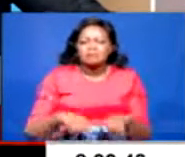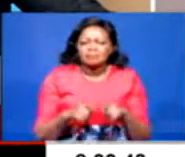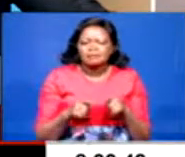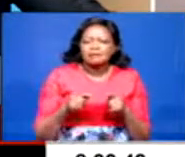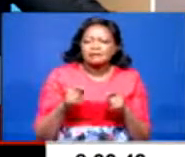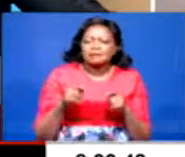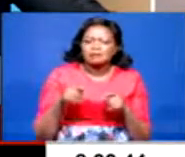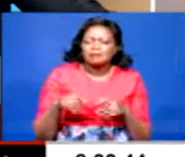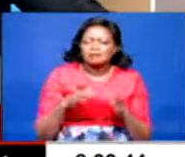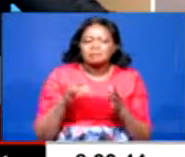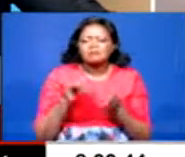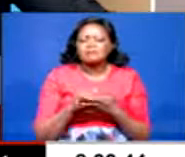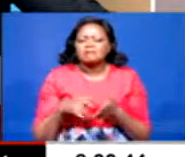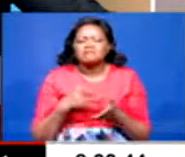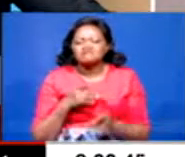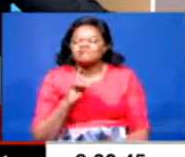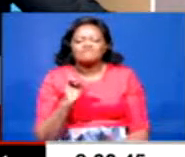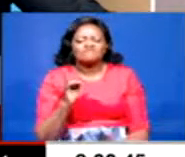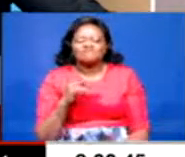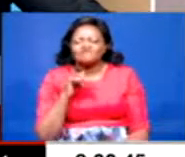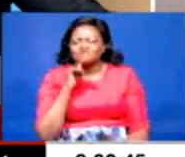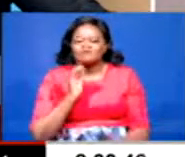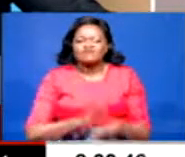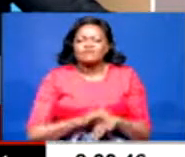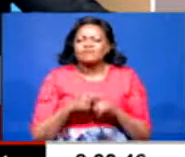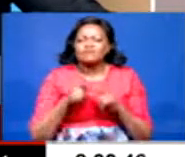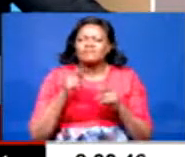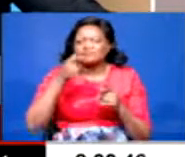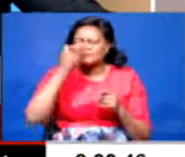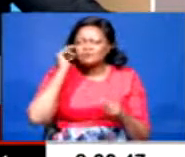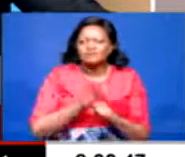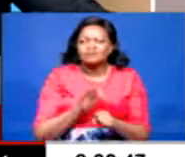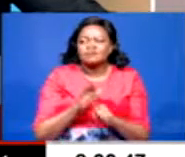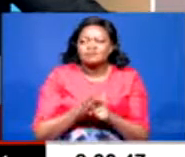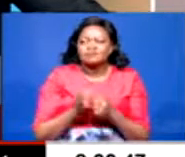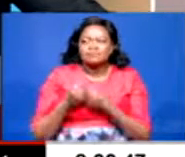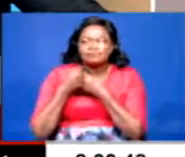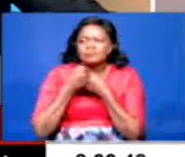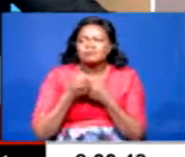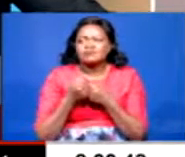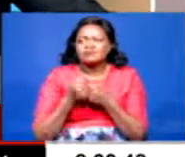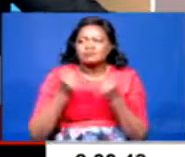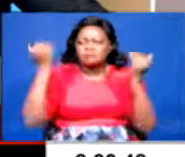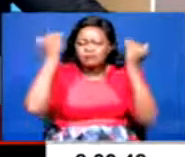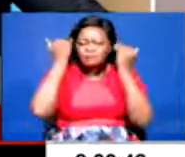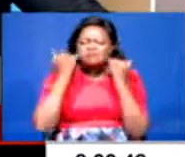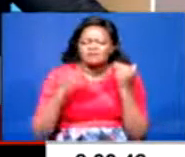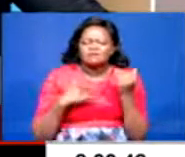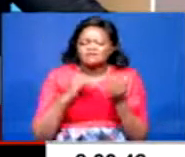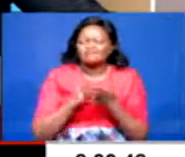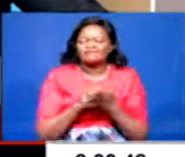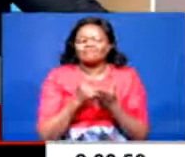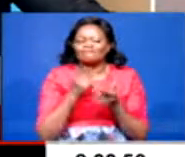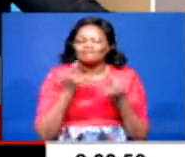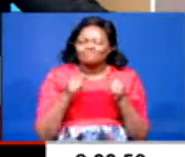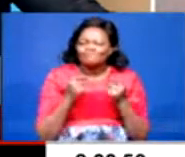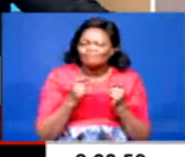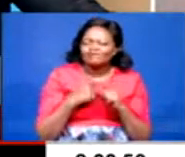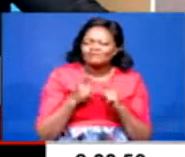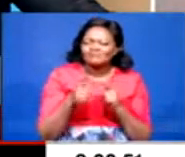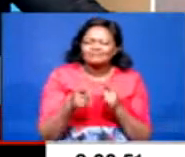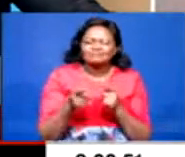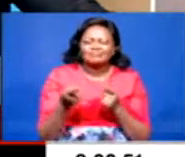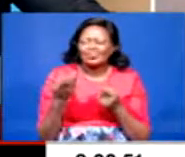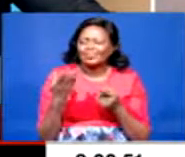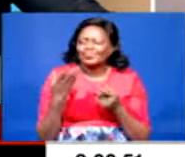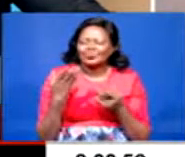prefer. But because there were so many gray areas, the court was like, you know what? We've tried to look through this and it's as clear as mud. Mm. If they